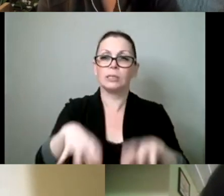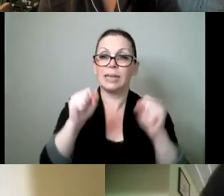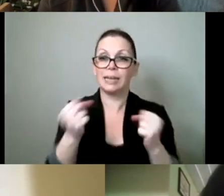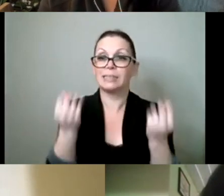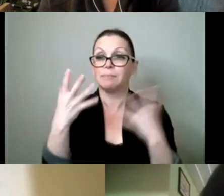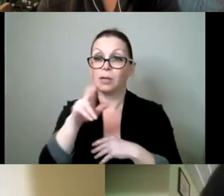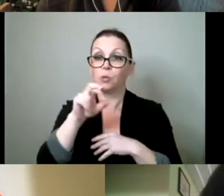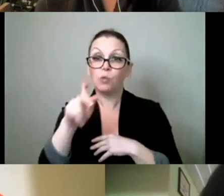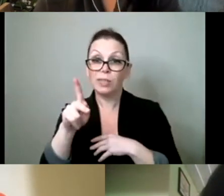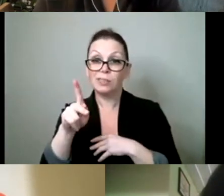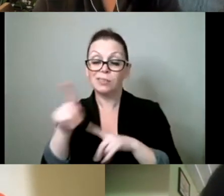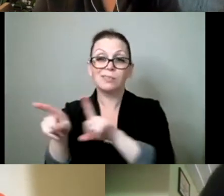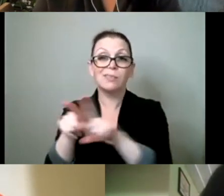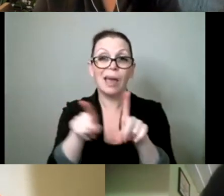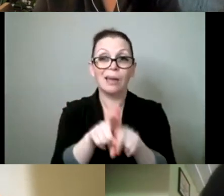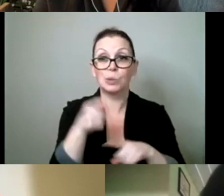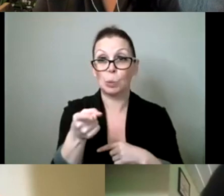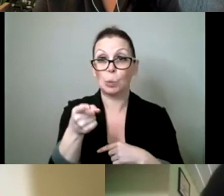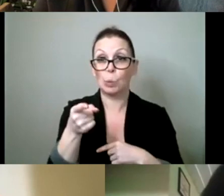are.